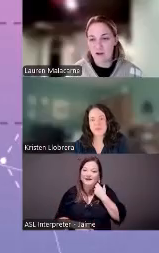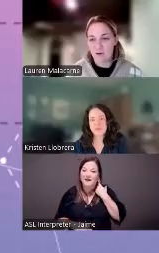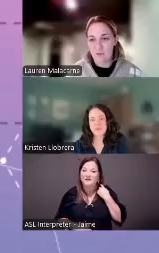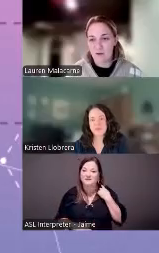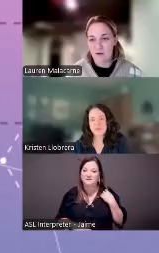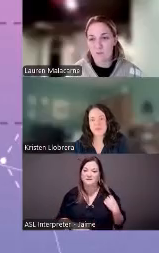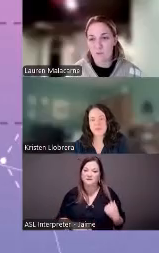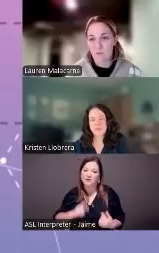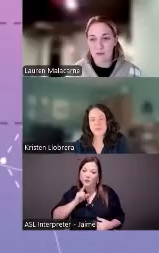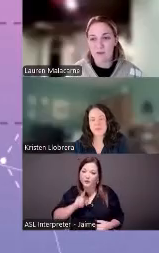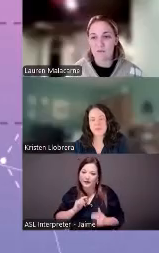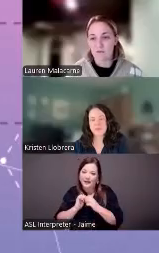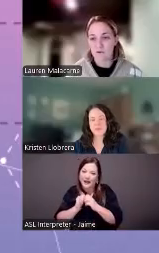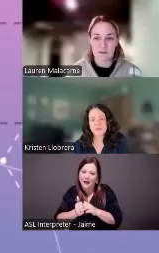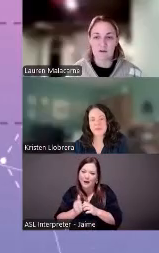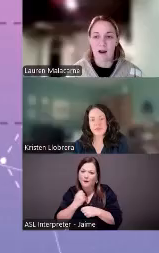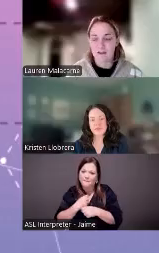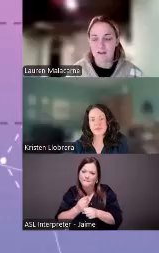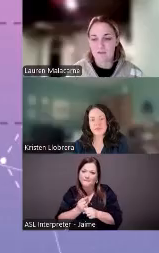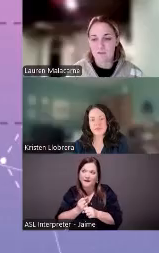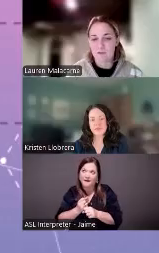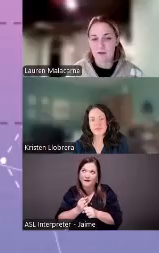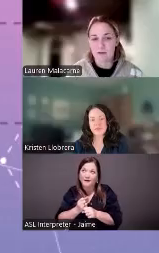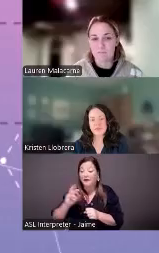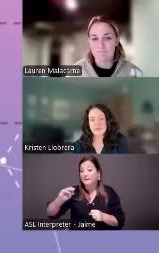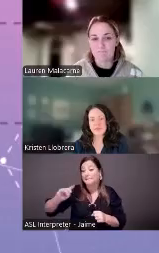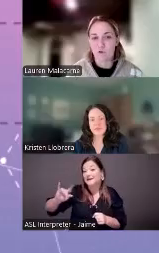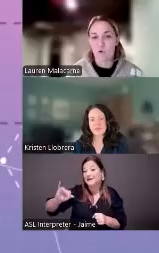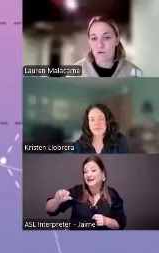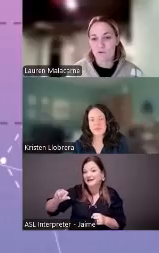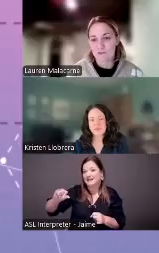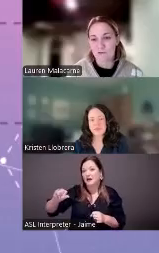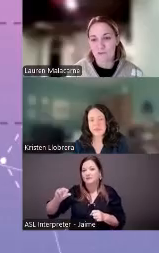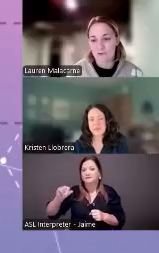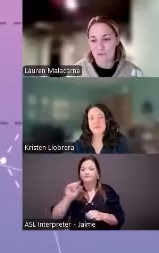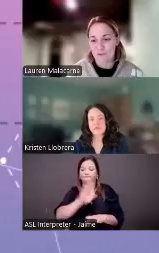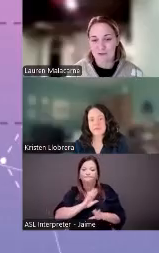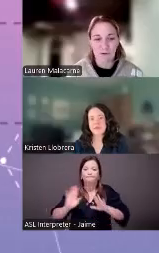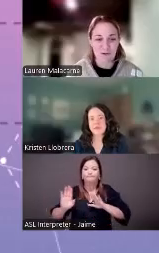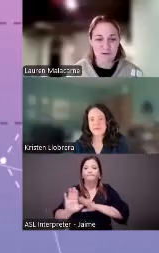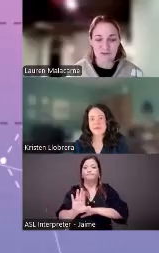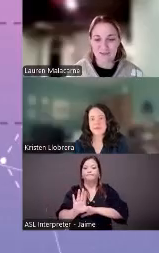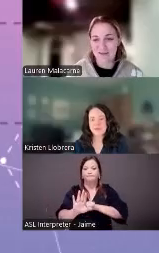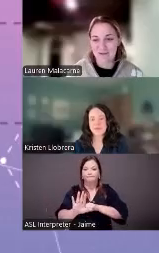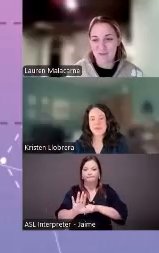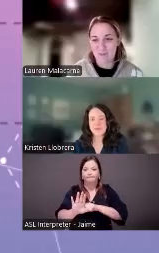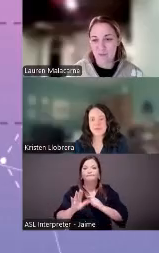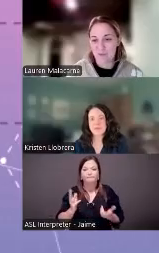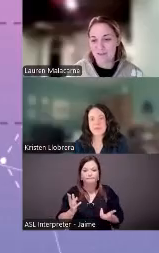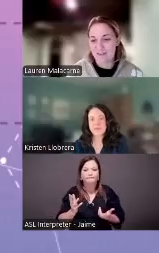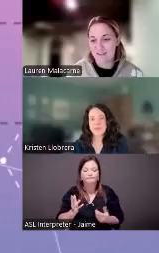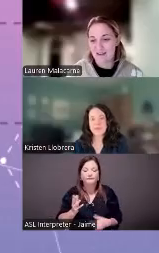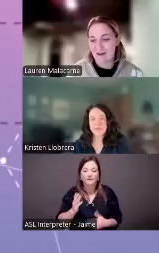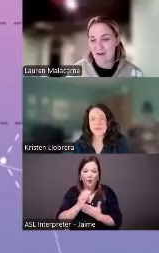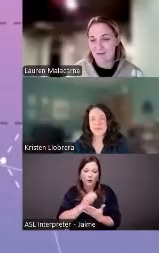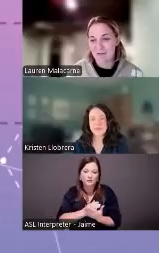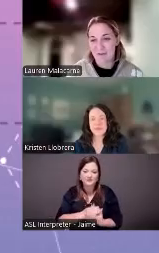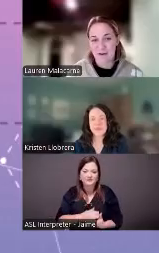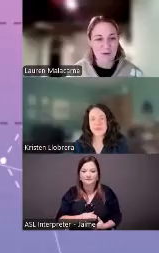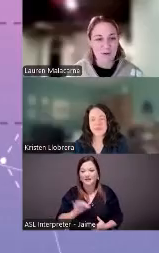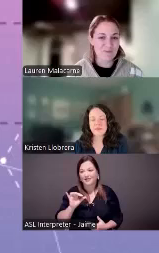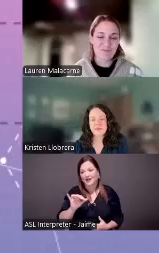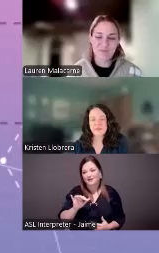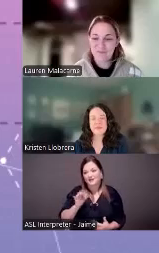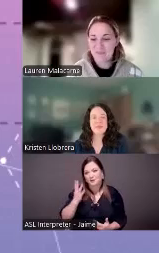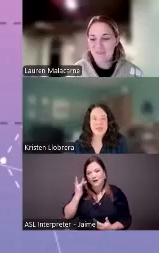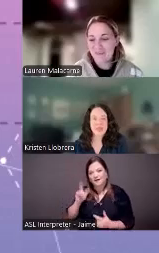kind of how do we make it a more media first interactive course. So those were questions that we punted to AIR for some